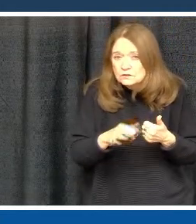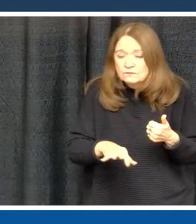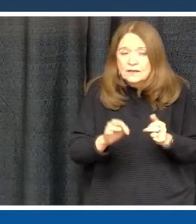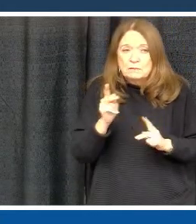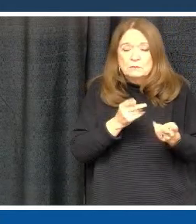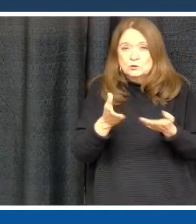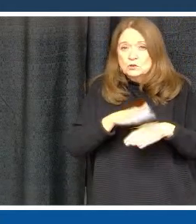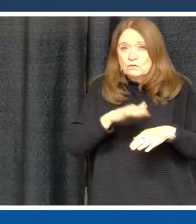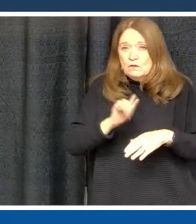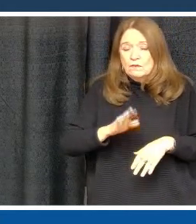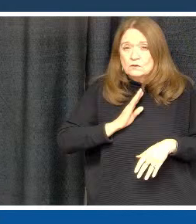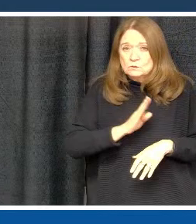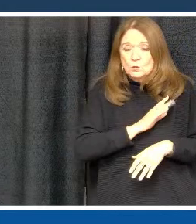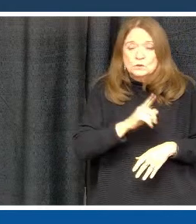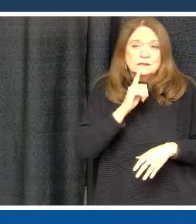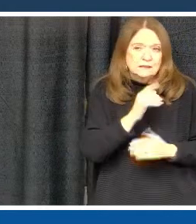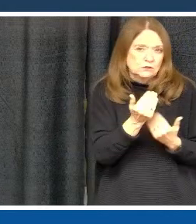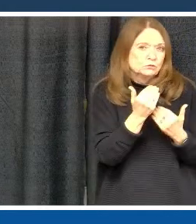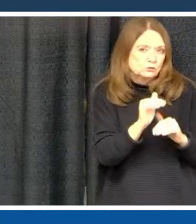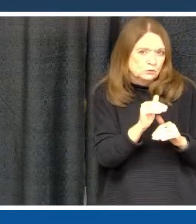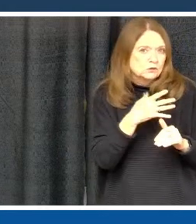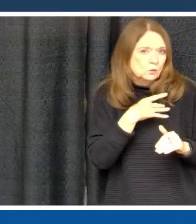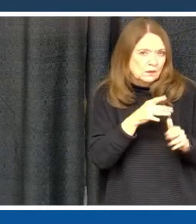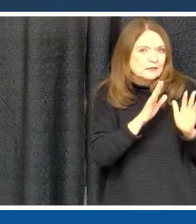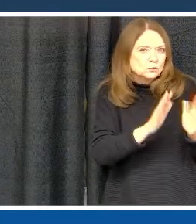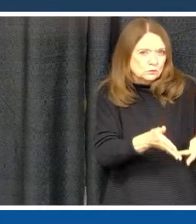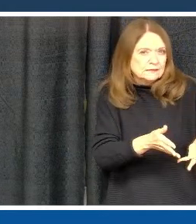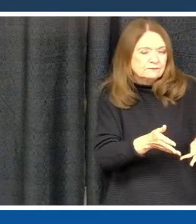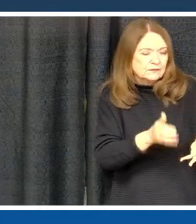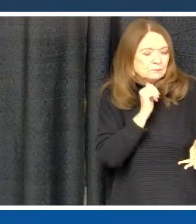boards, it is a restriction that we would like to leave in place and are recommending that we leave in place.